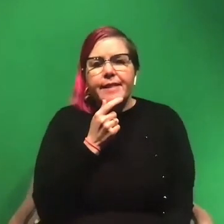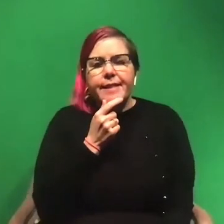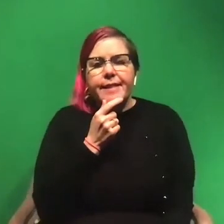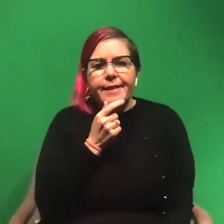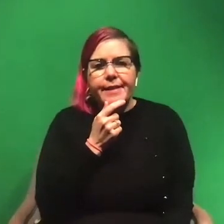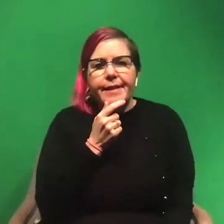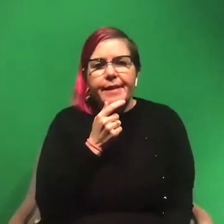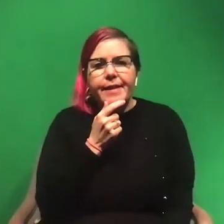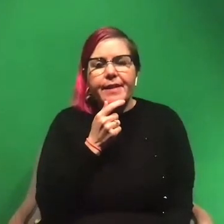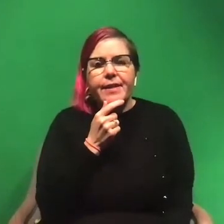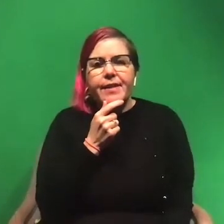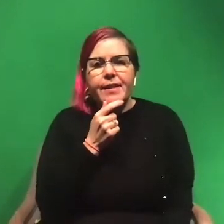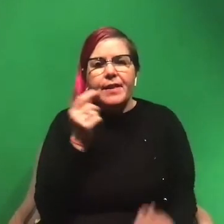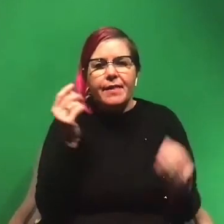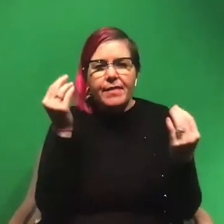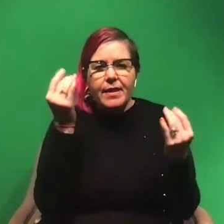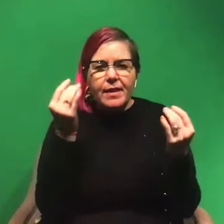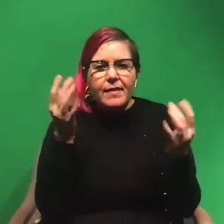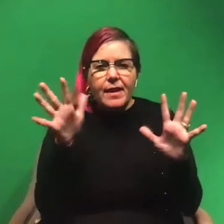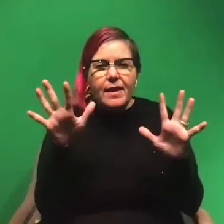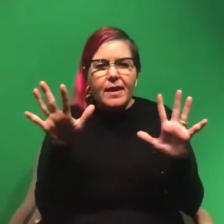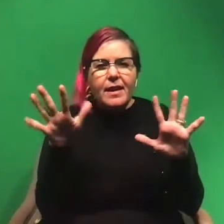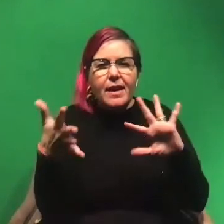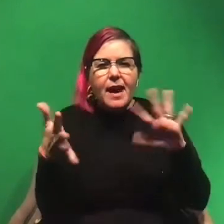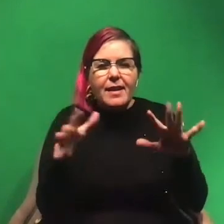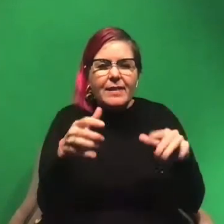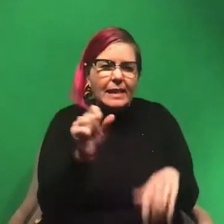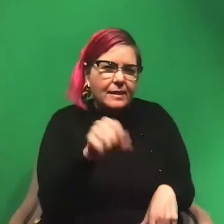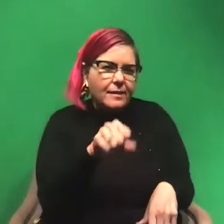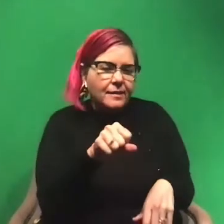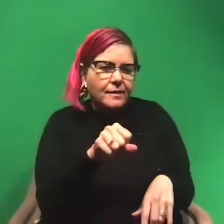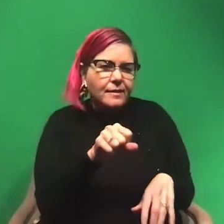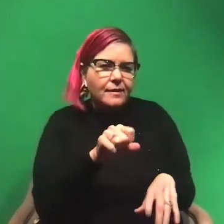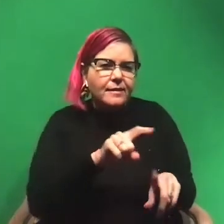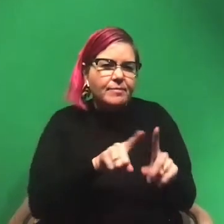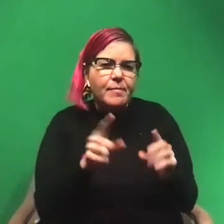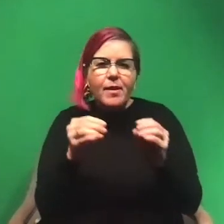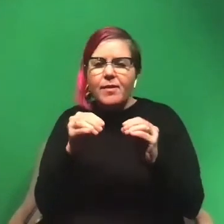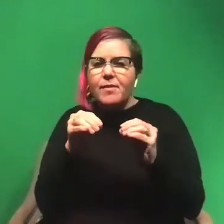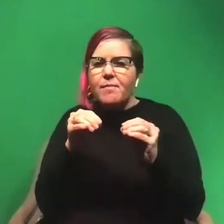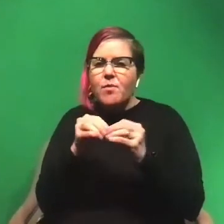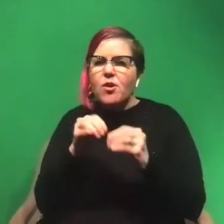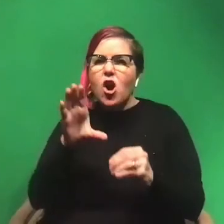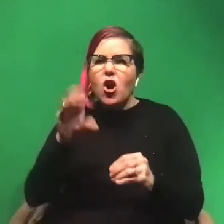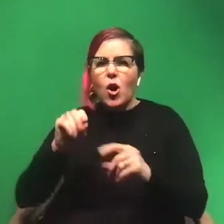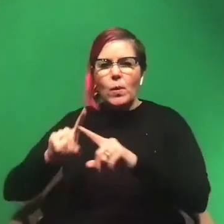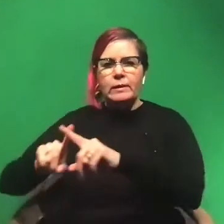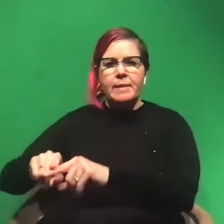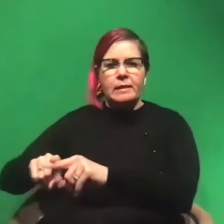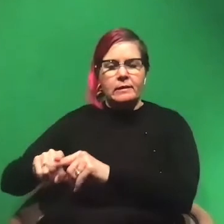I guess the thought is they can sort of say it like yes, but I will say more of as a codependence. So